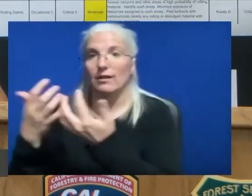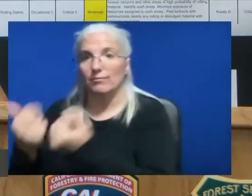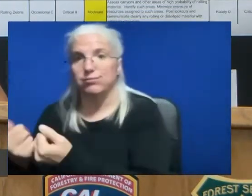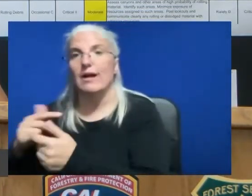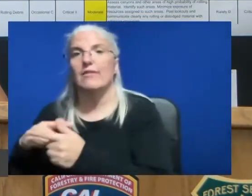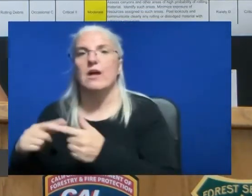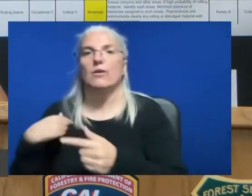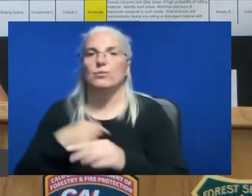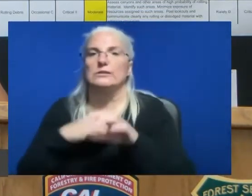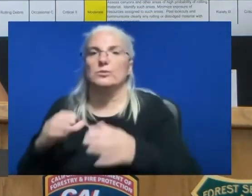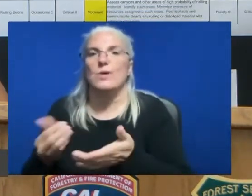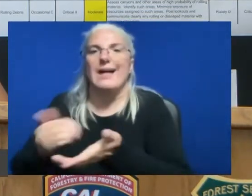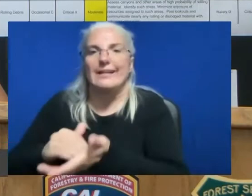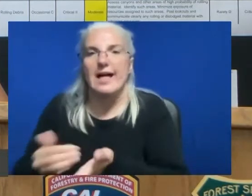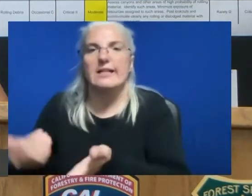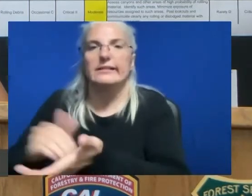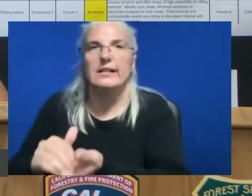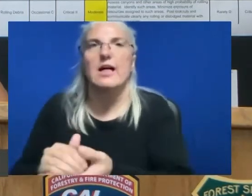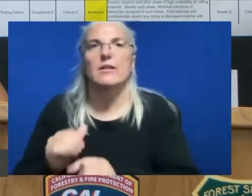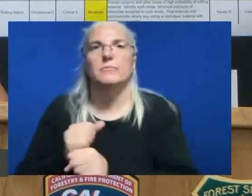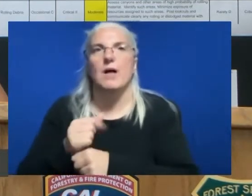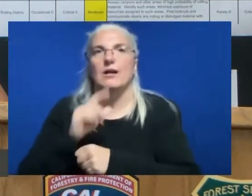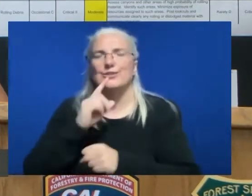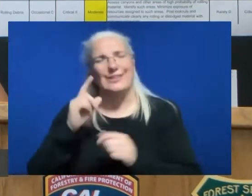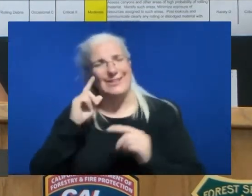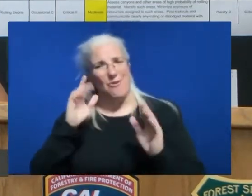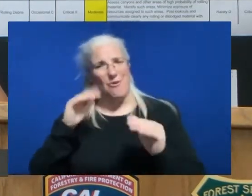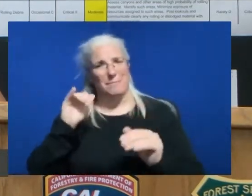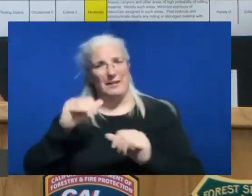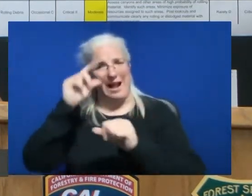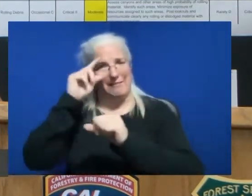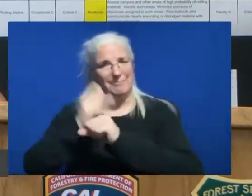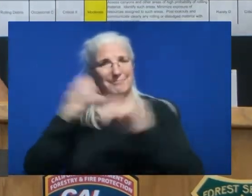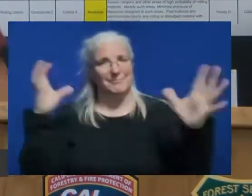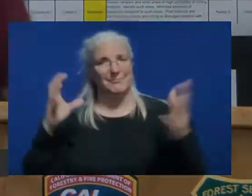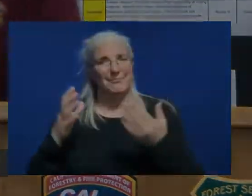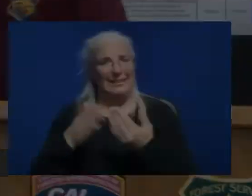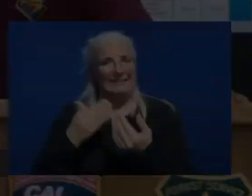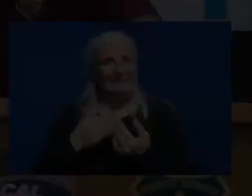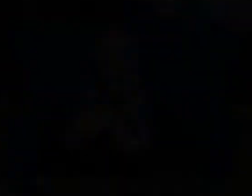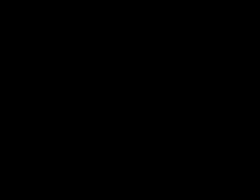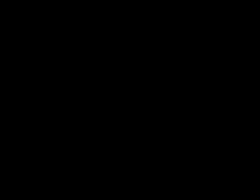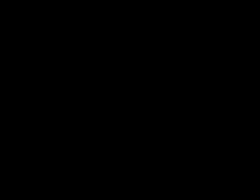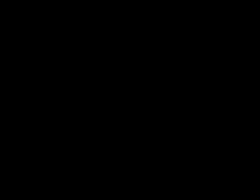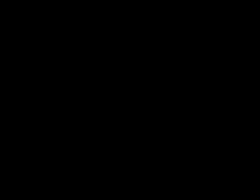And if not, if there's no other questions, I'll give it back to Kim. Thank you very much.